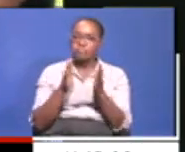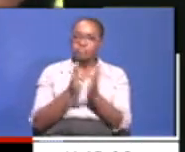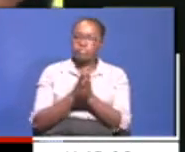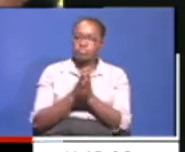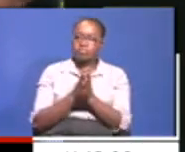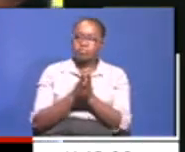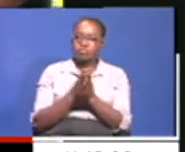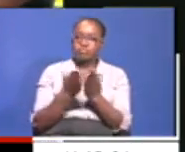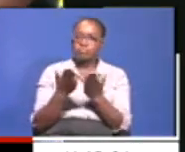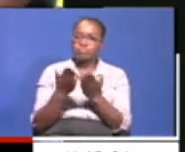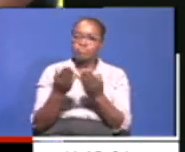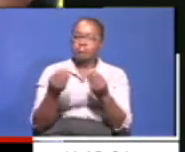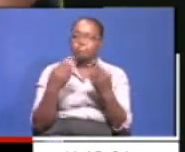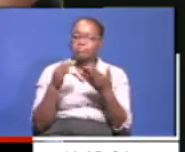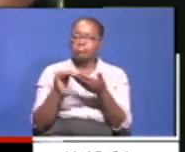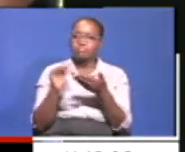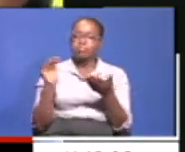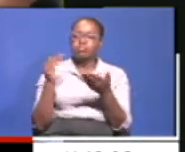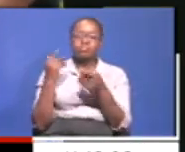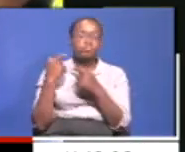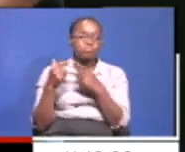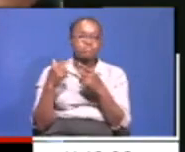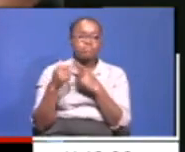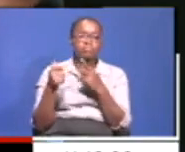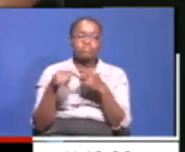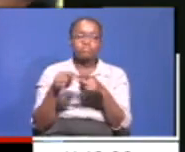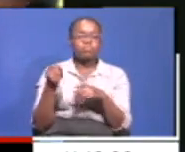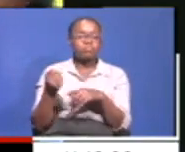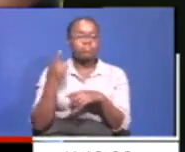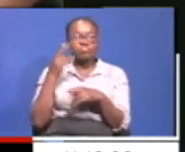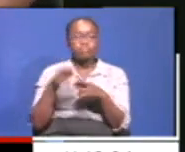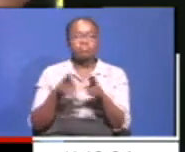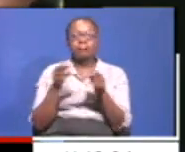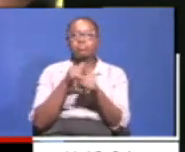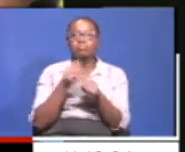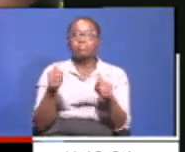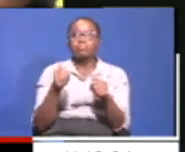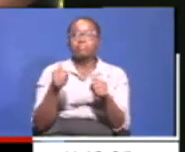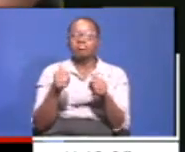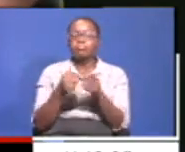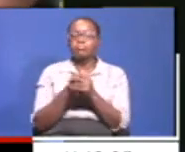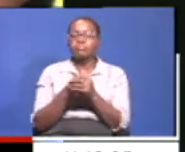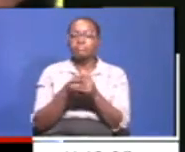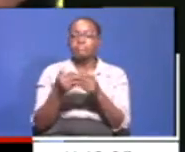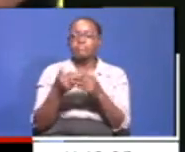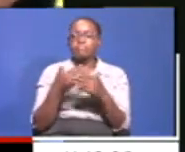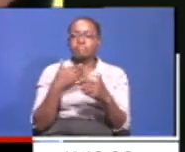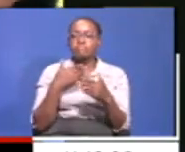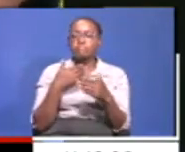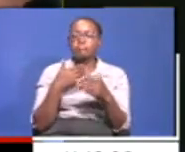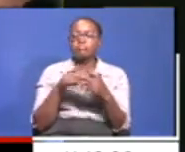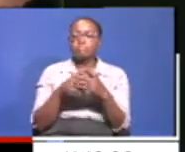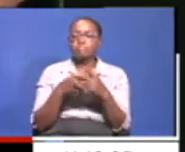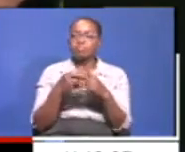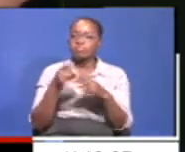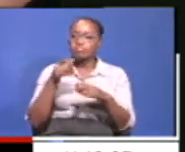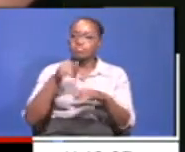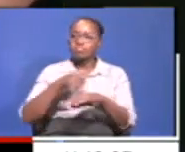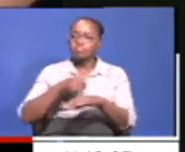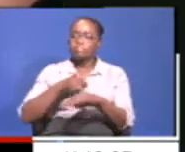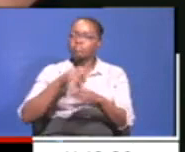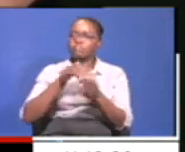going to give us more experience and to understand the route so well physically before we take on it on